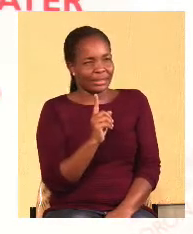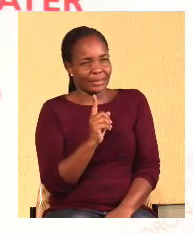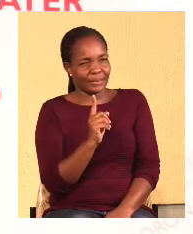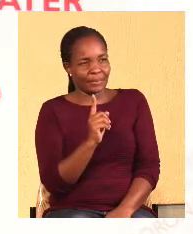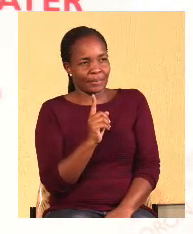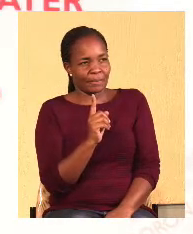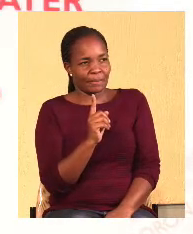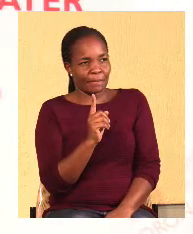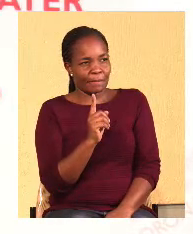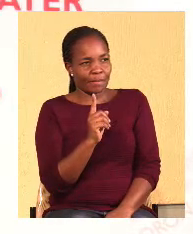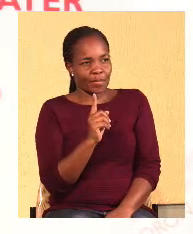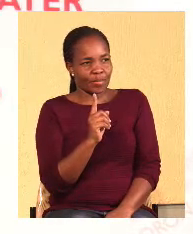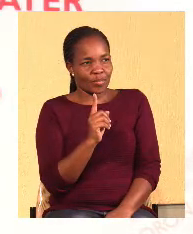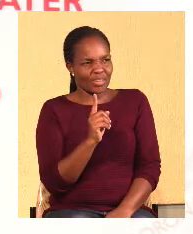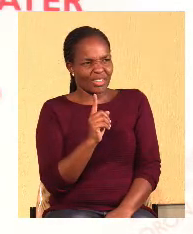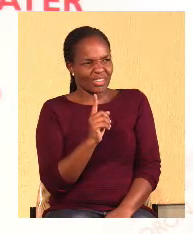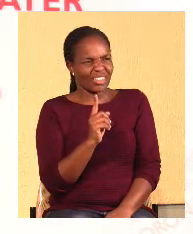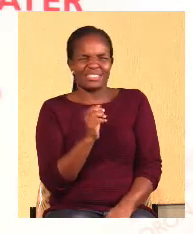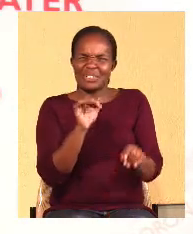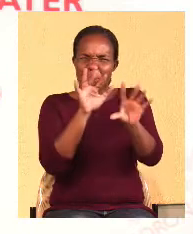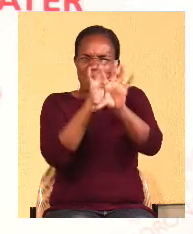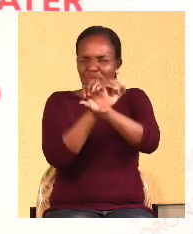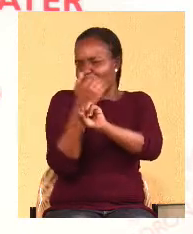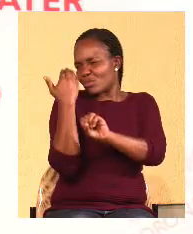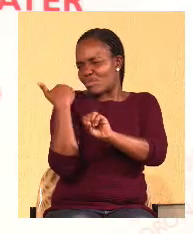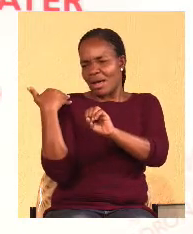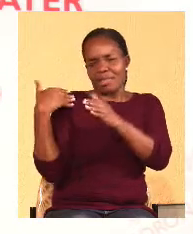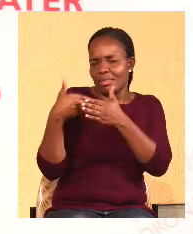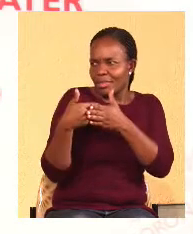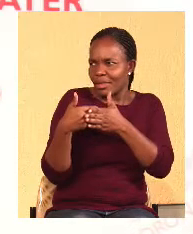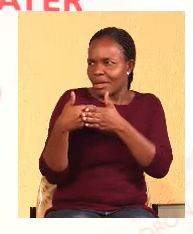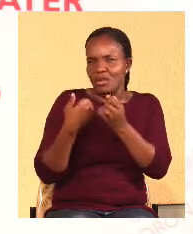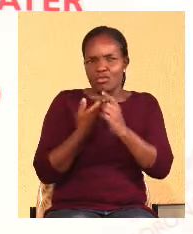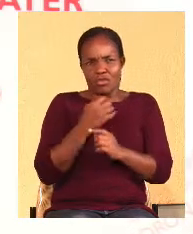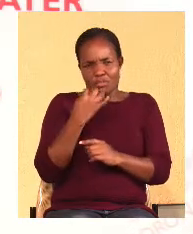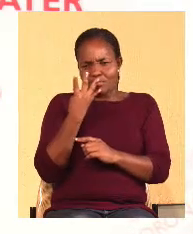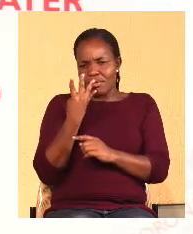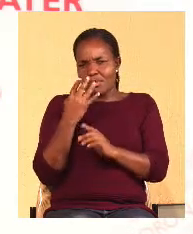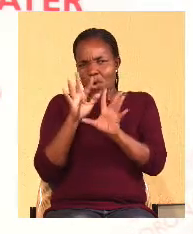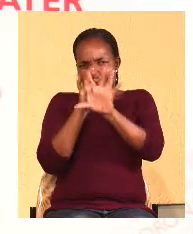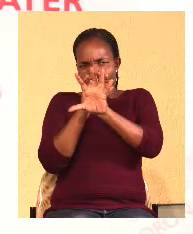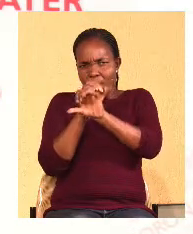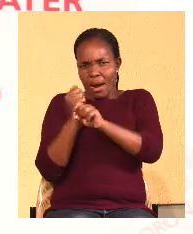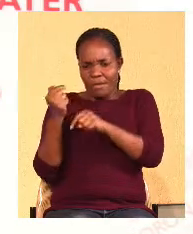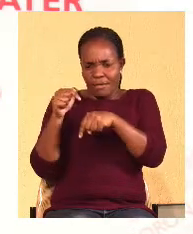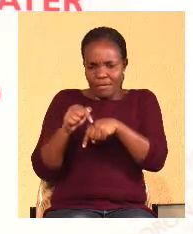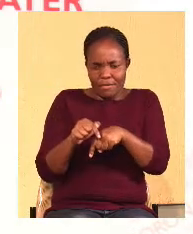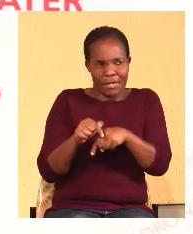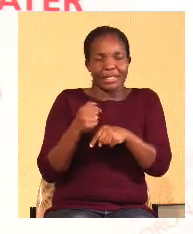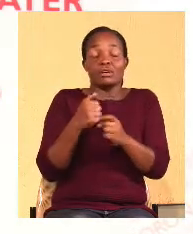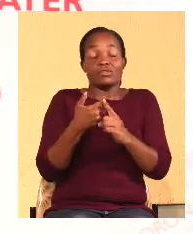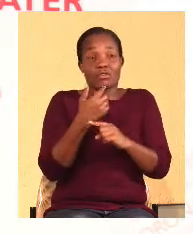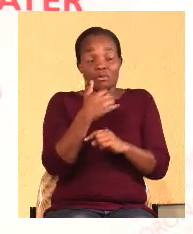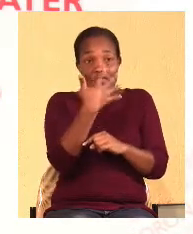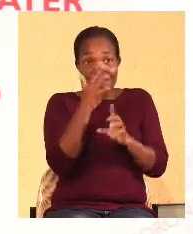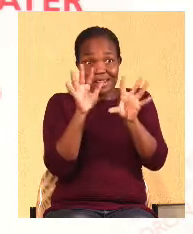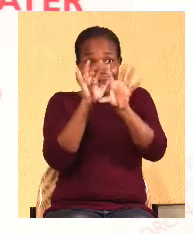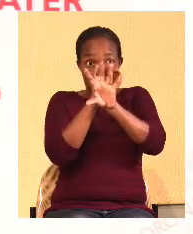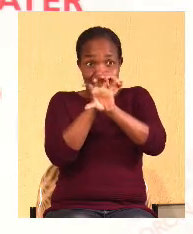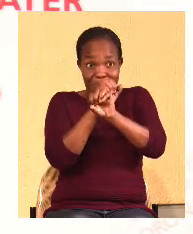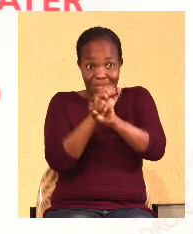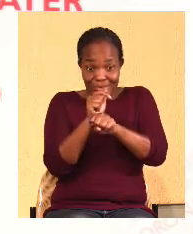midnight, this early this morning, our country is officially under a